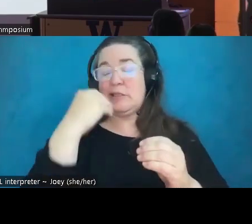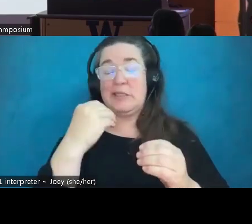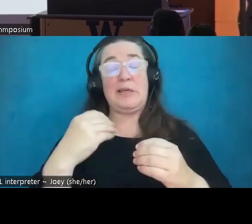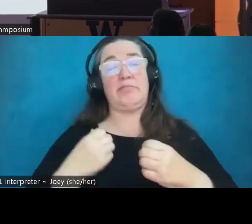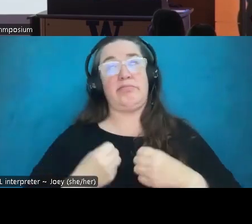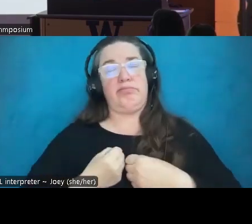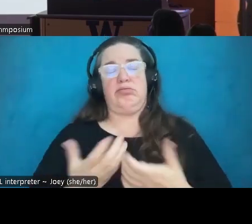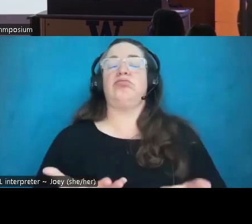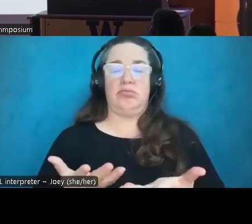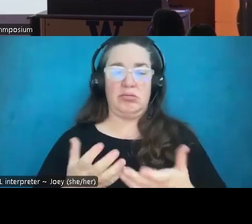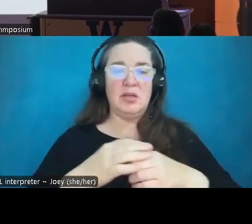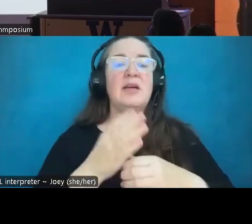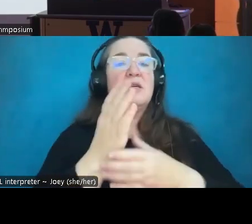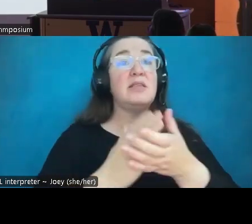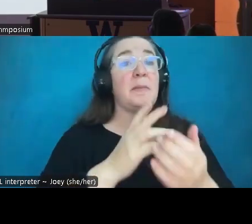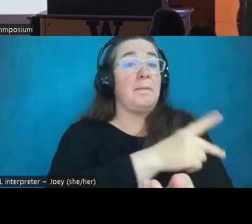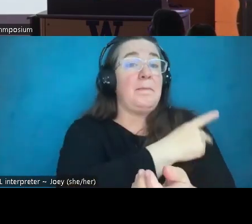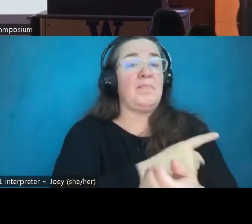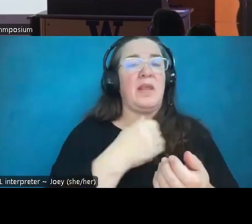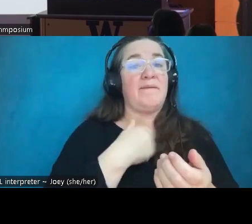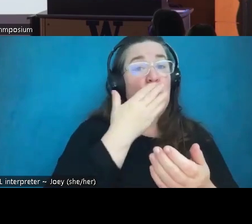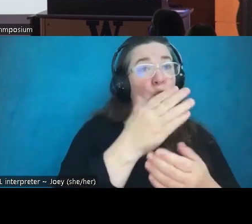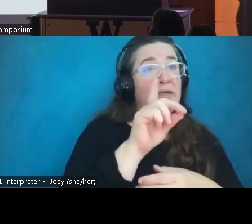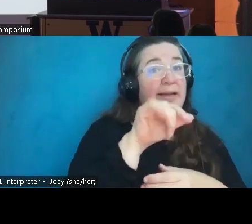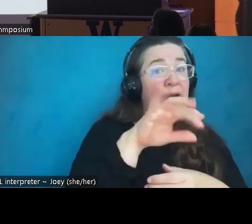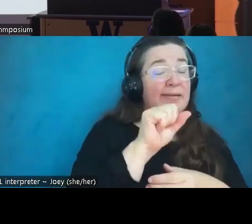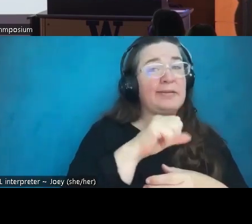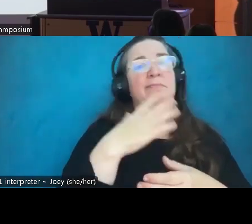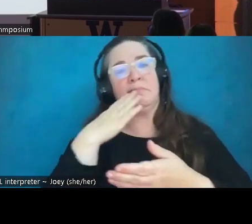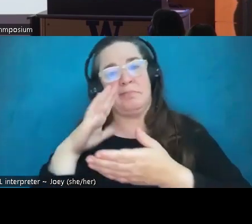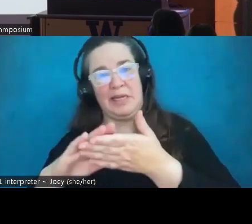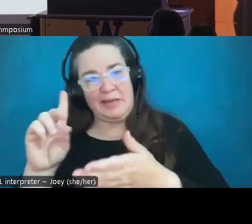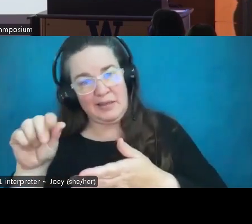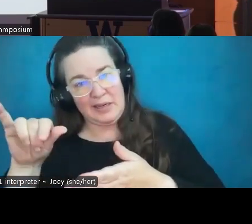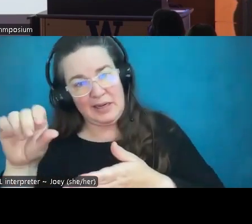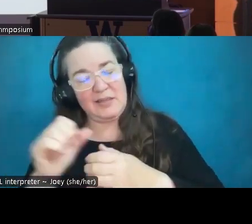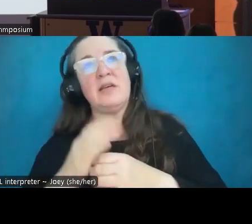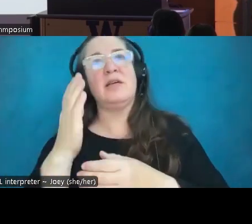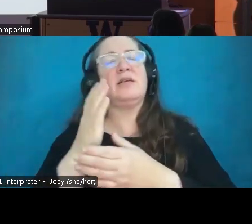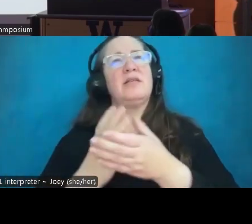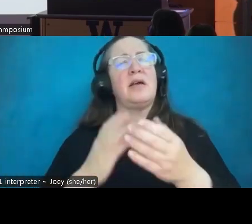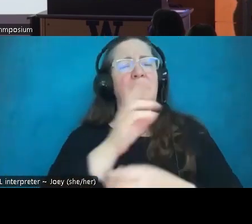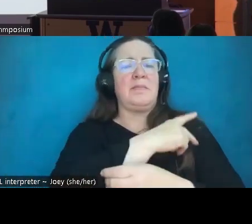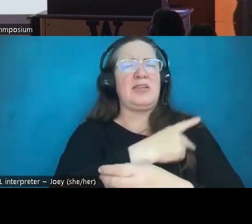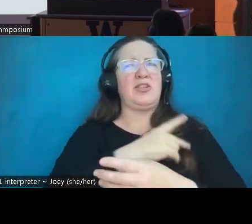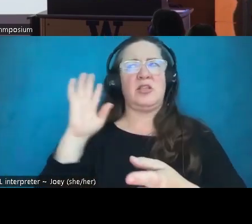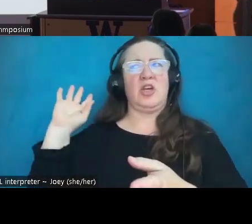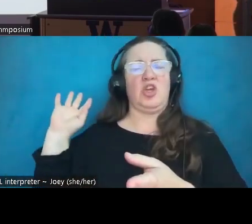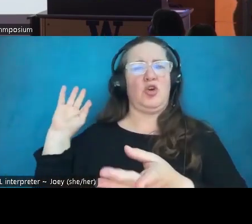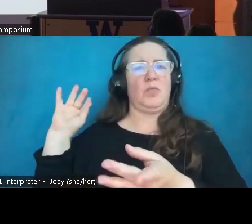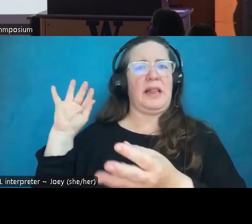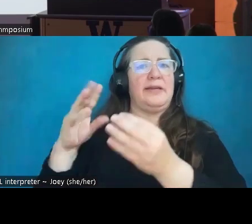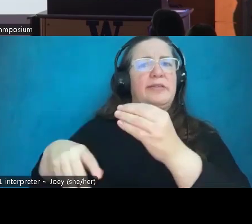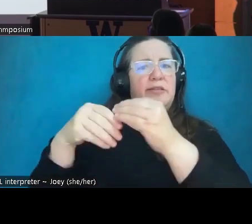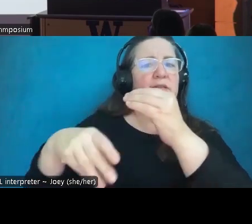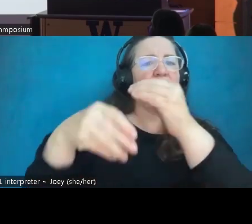Some patients have their good days and bad days, And then some patients, it's sort of cumulative, like they go to work and, they used to